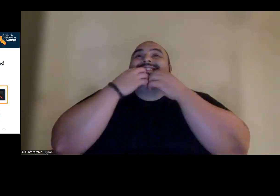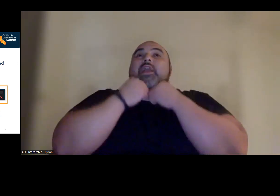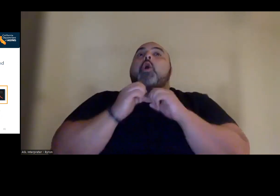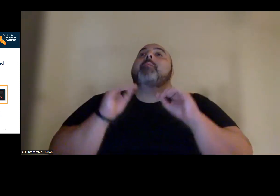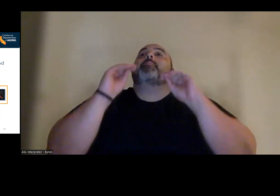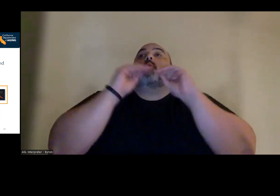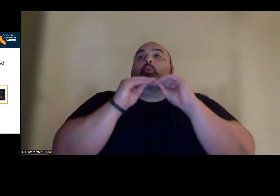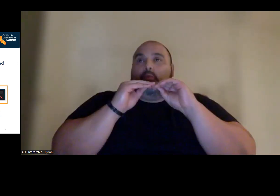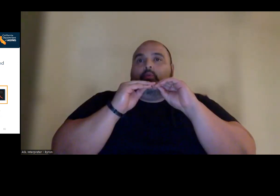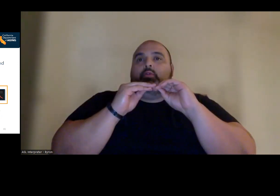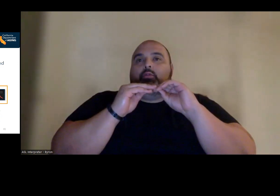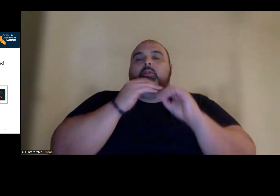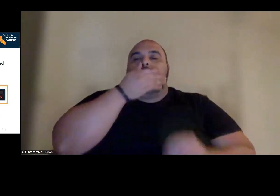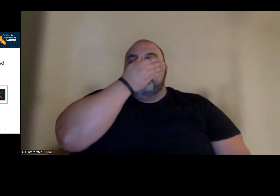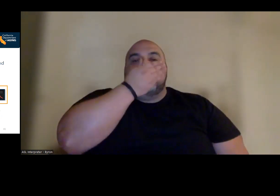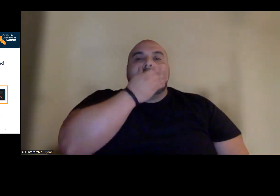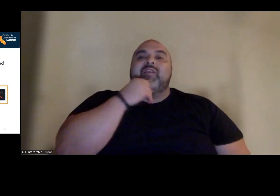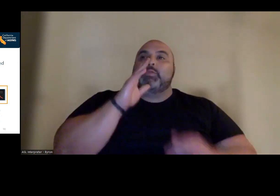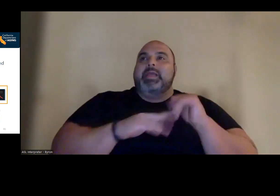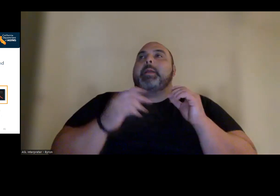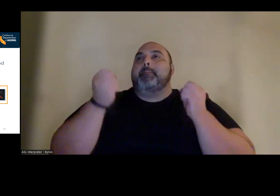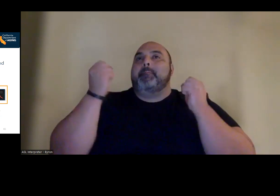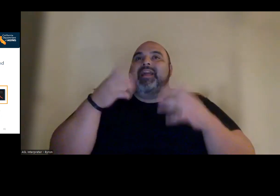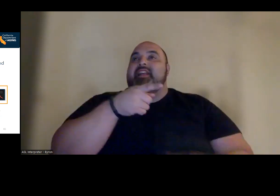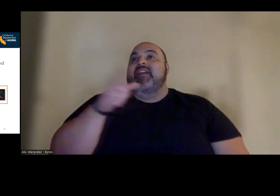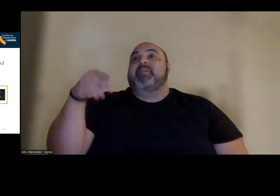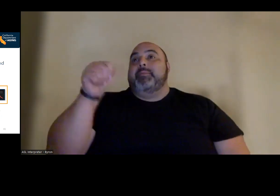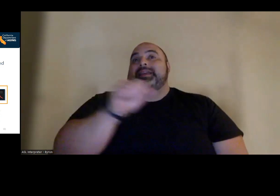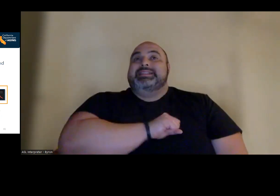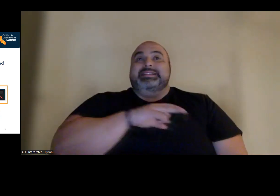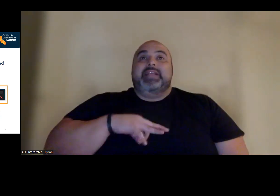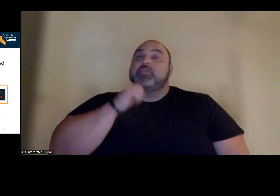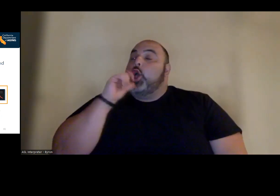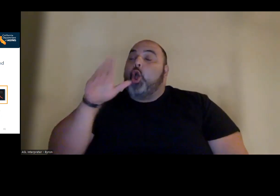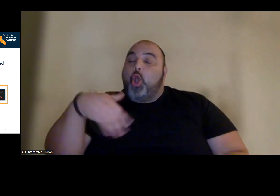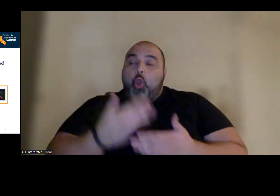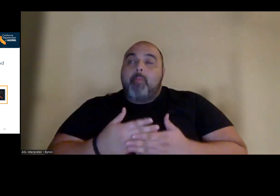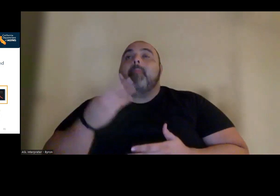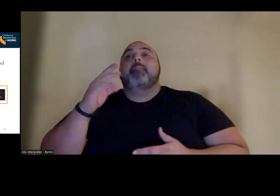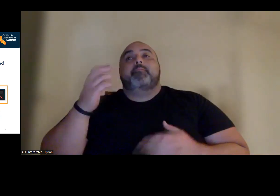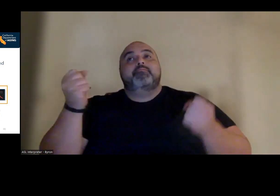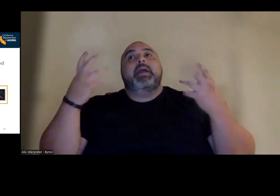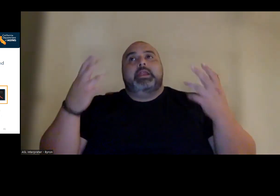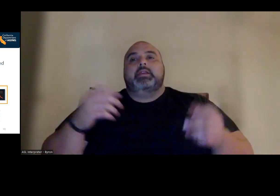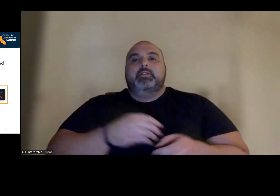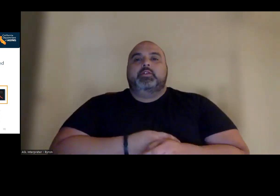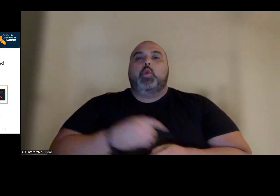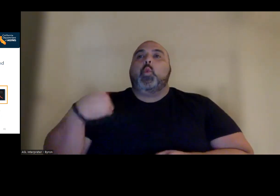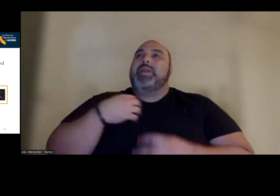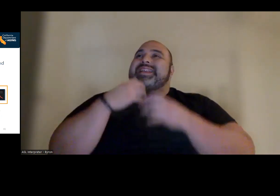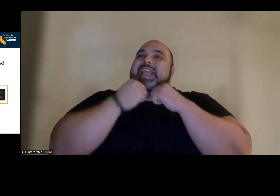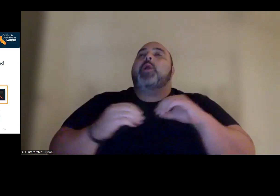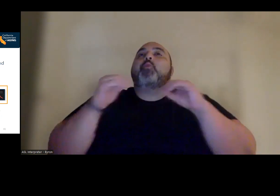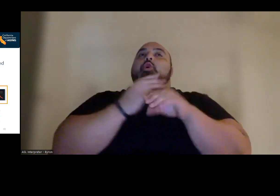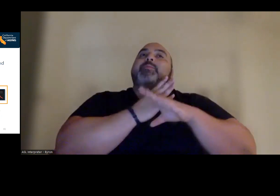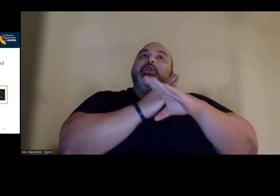than many of the paid staff, not all, but many. We care more to